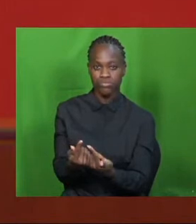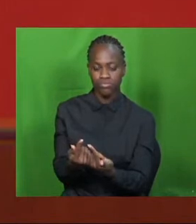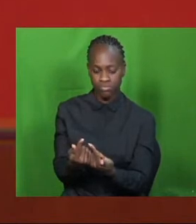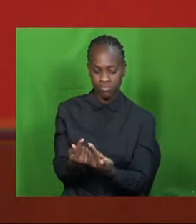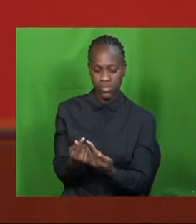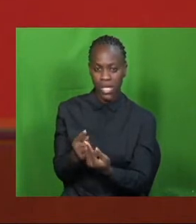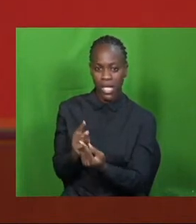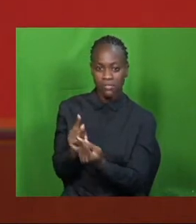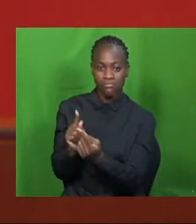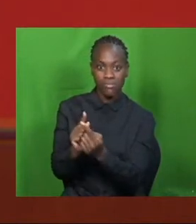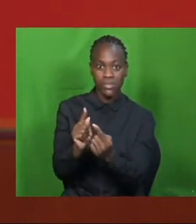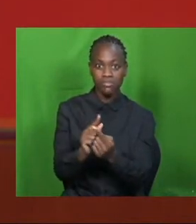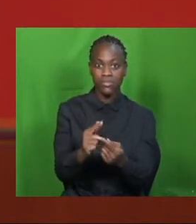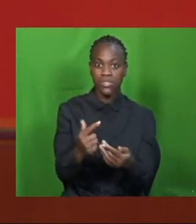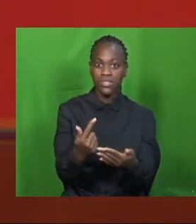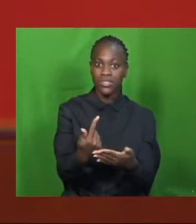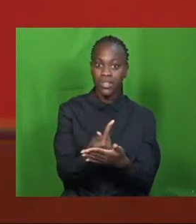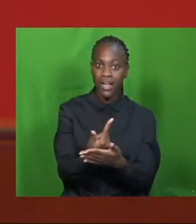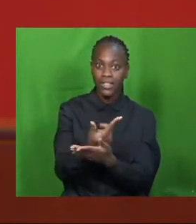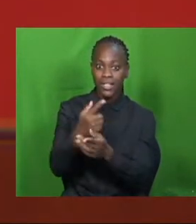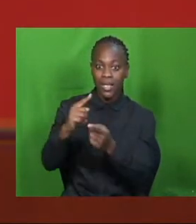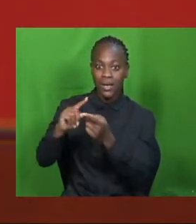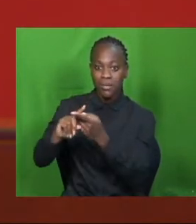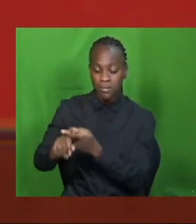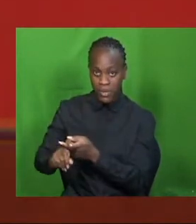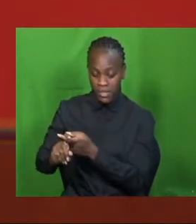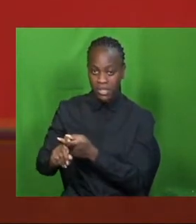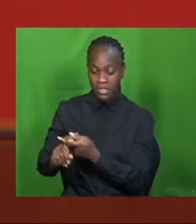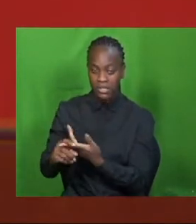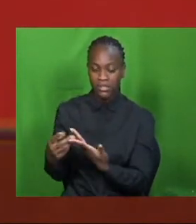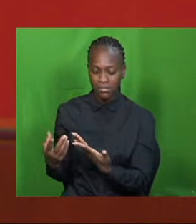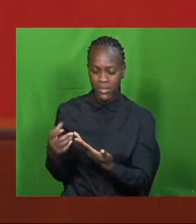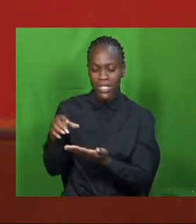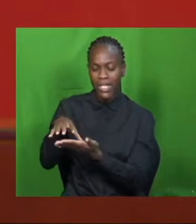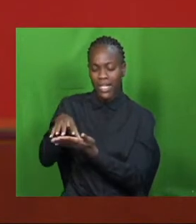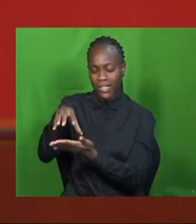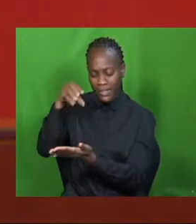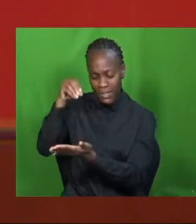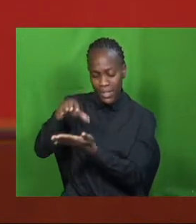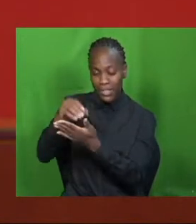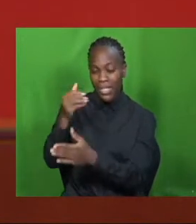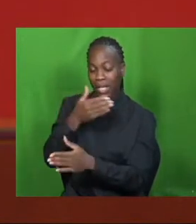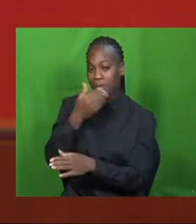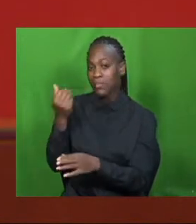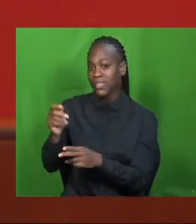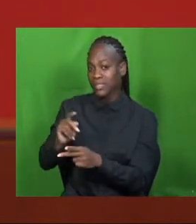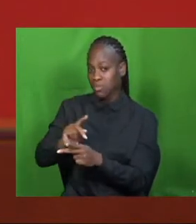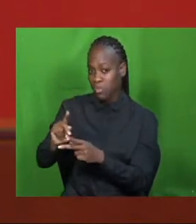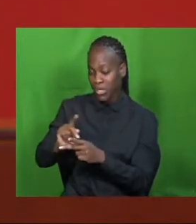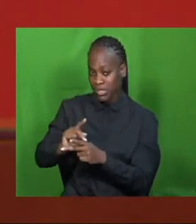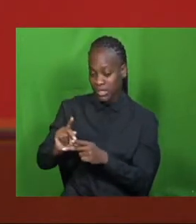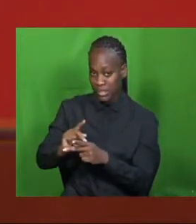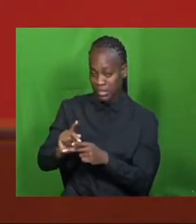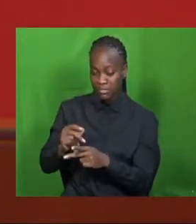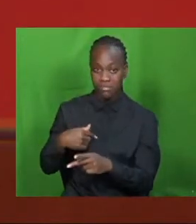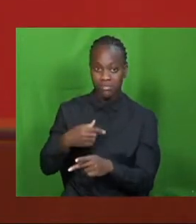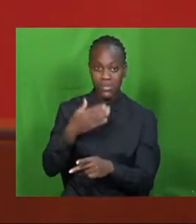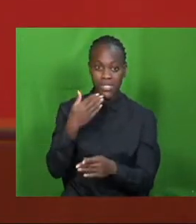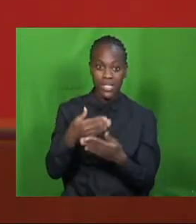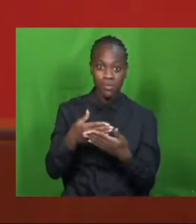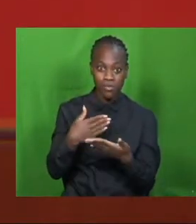outstanding serious matter of accounting to the good people of Ghana how